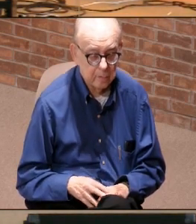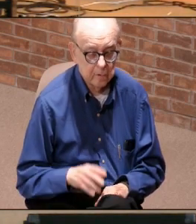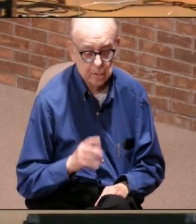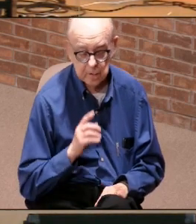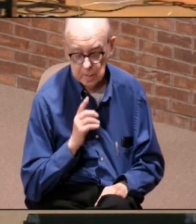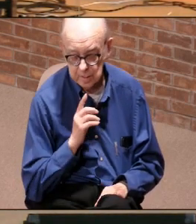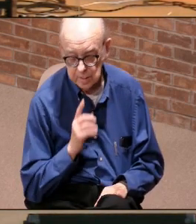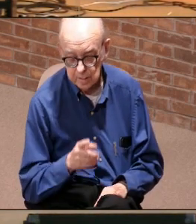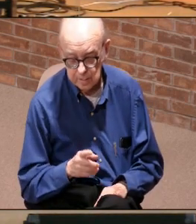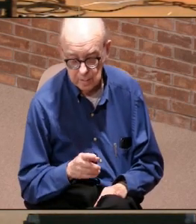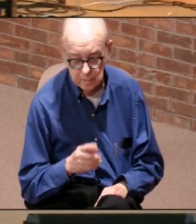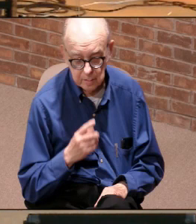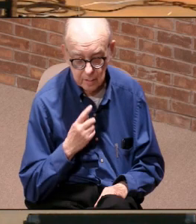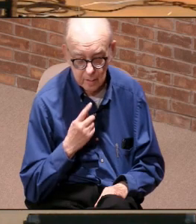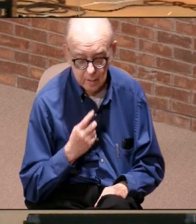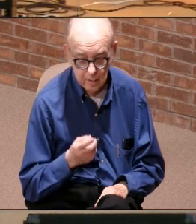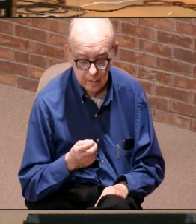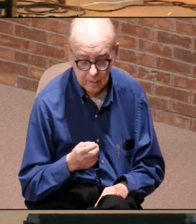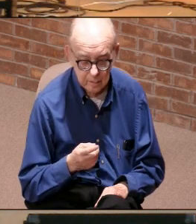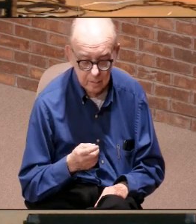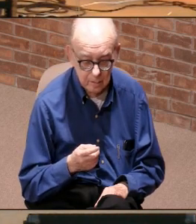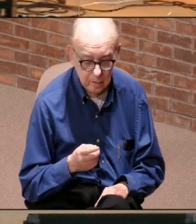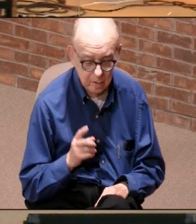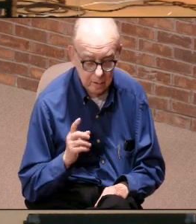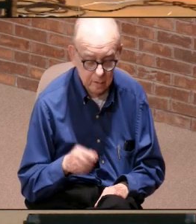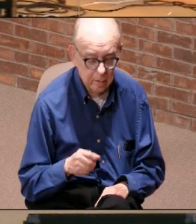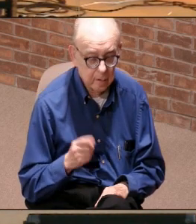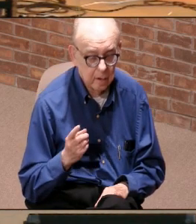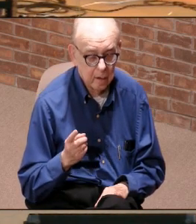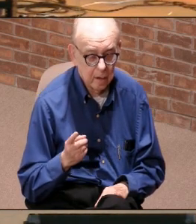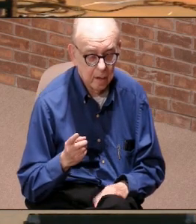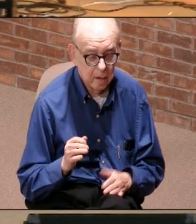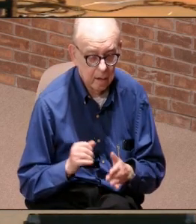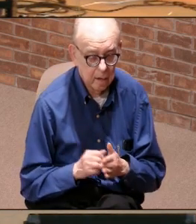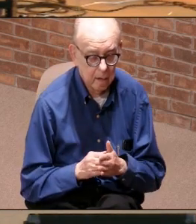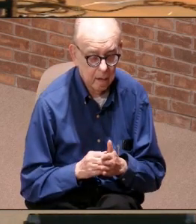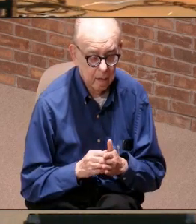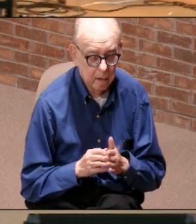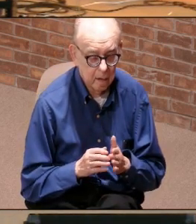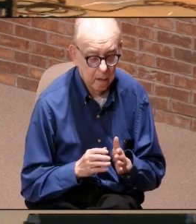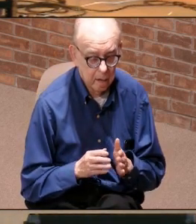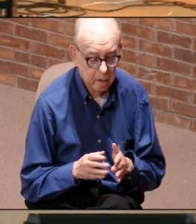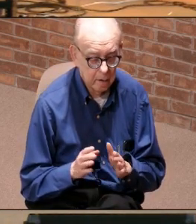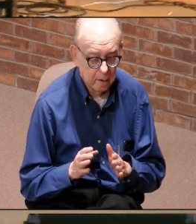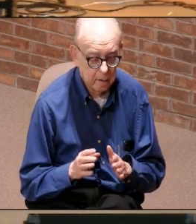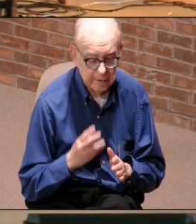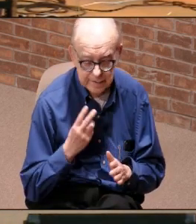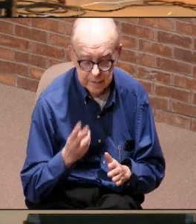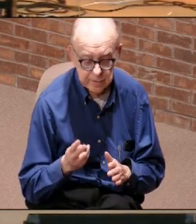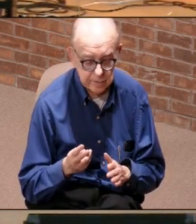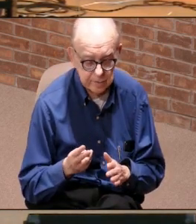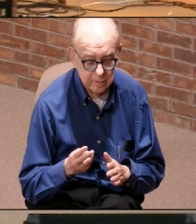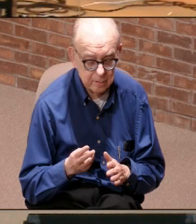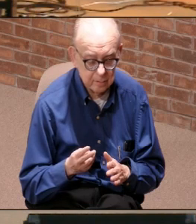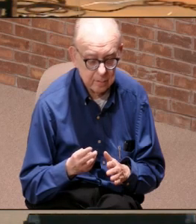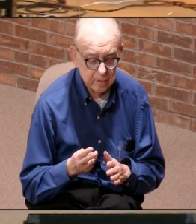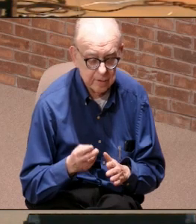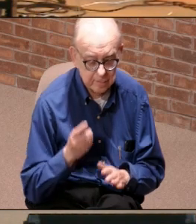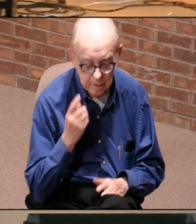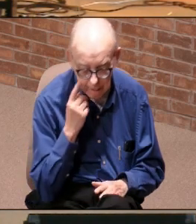is say, you need to understand there is a pattern that's different. Have you ever seen these little eye tests they give